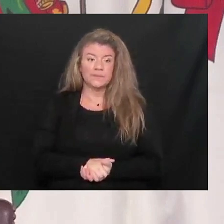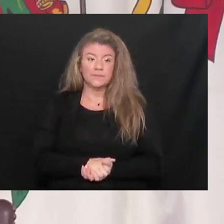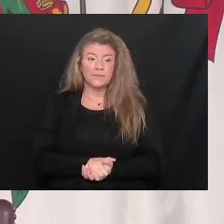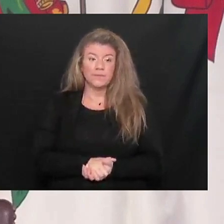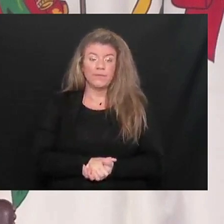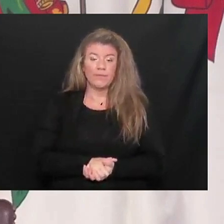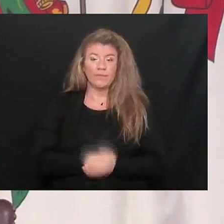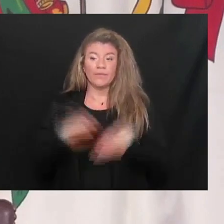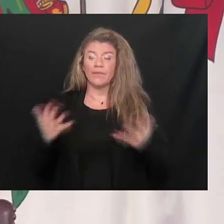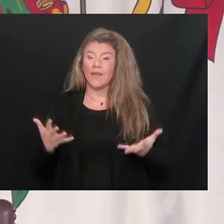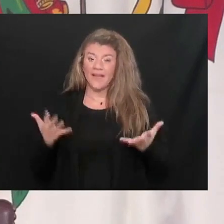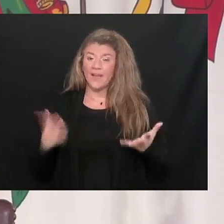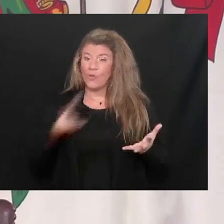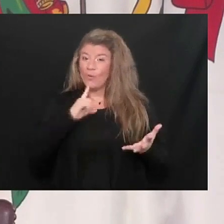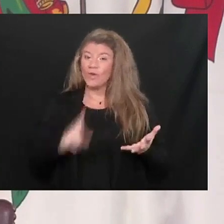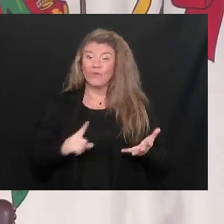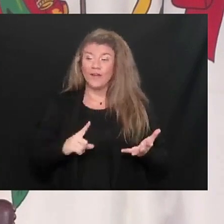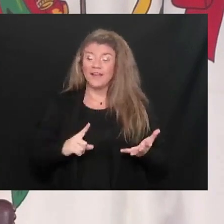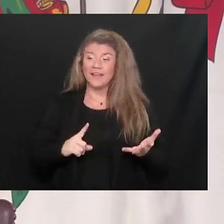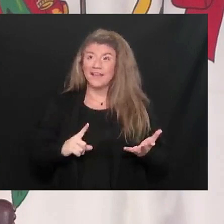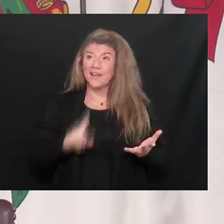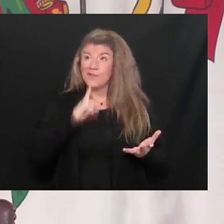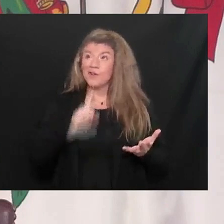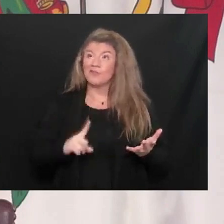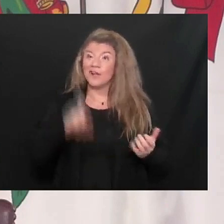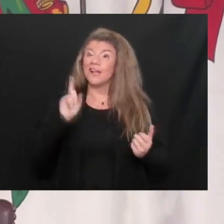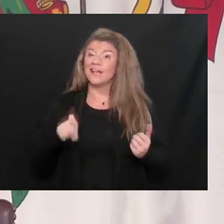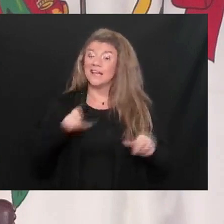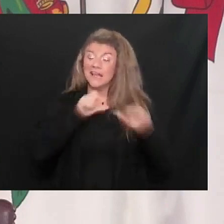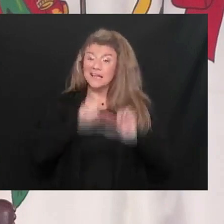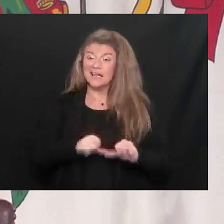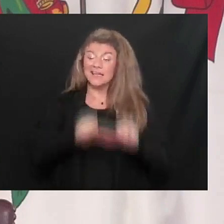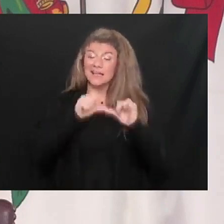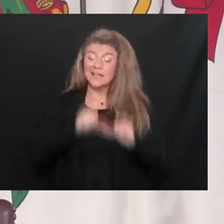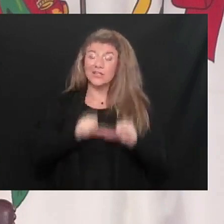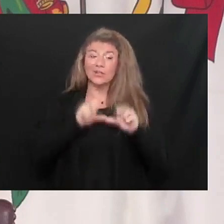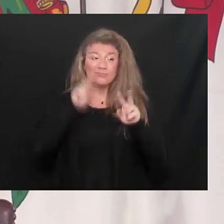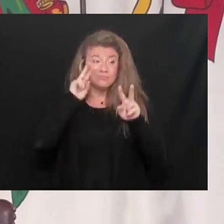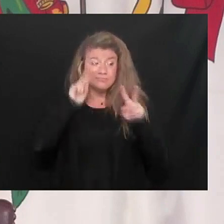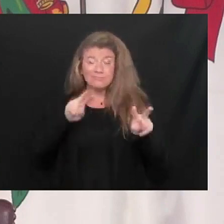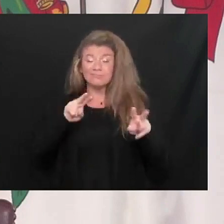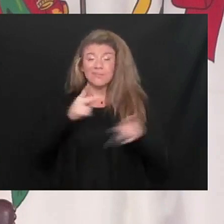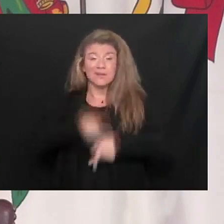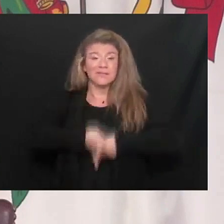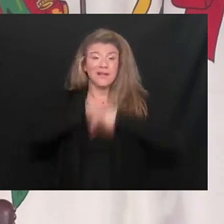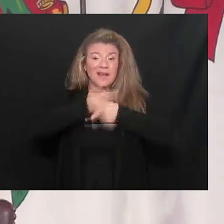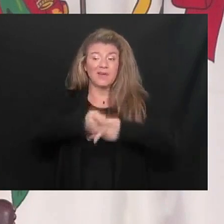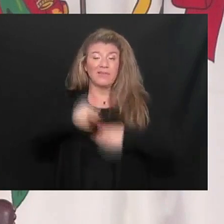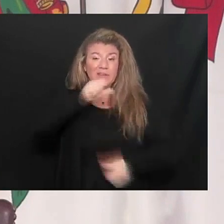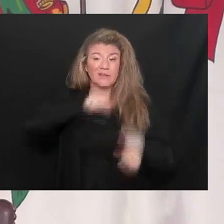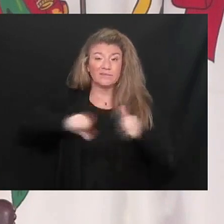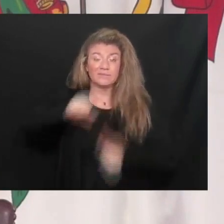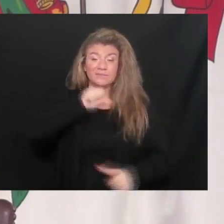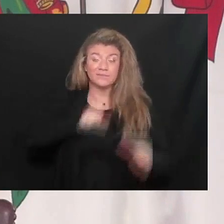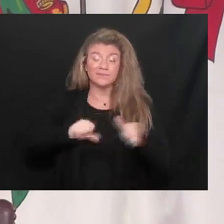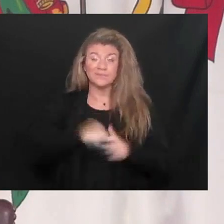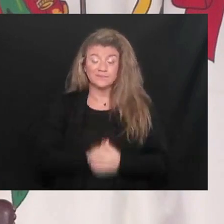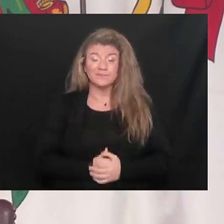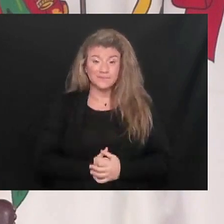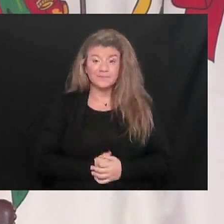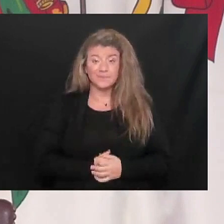we really do need to continue to stay on our toes in every way. You